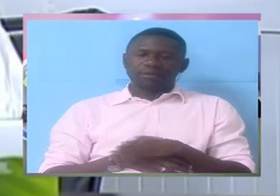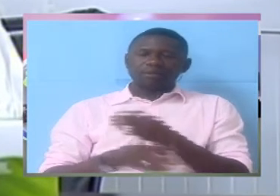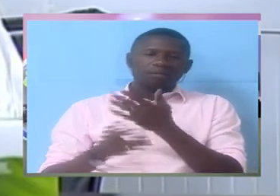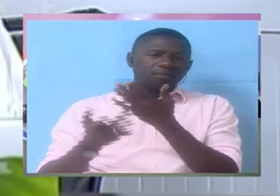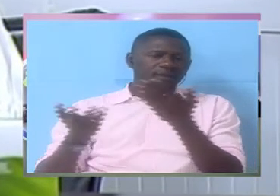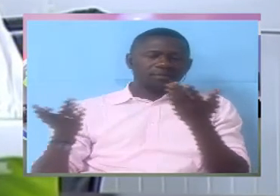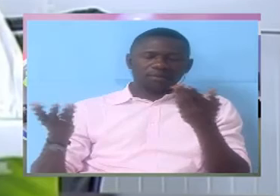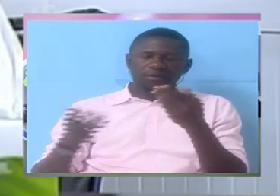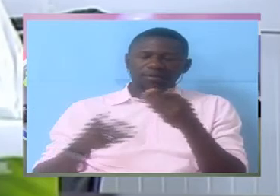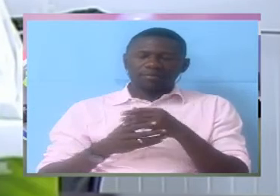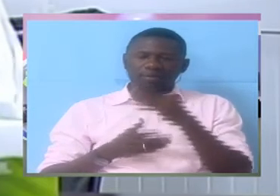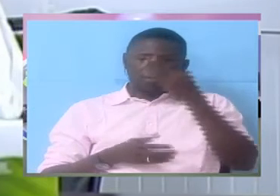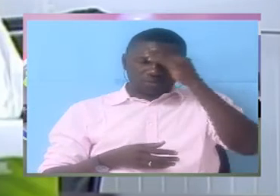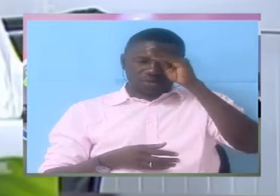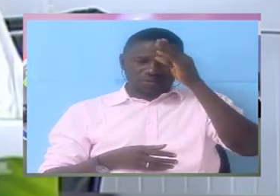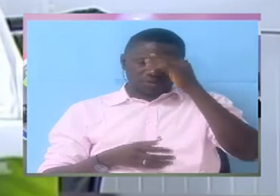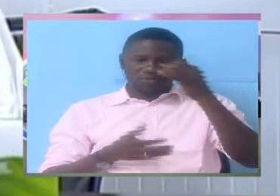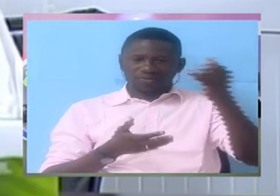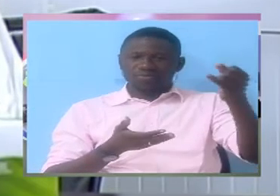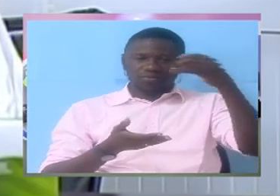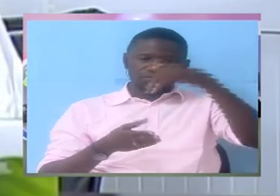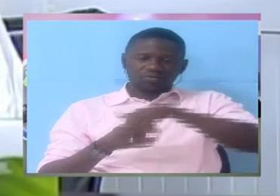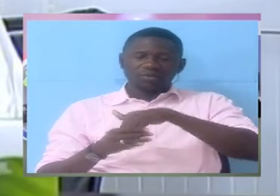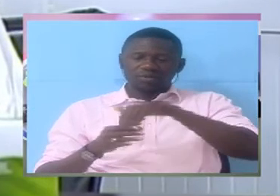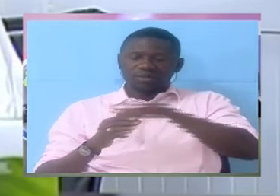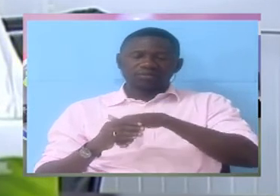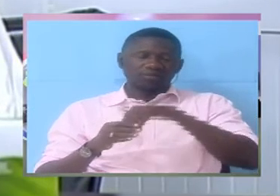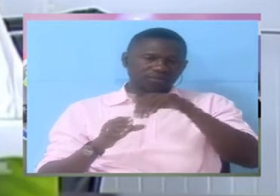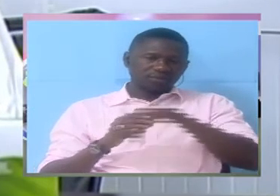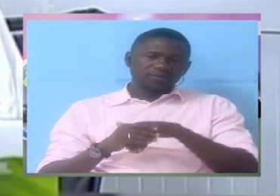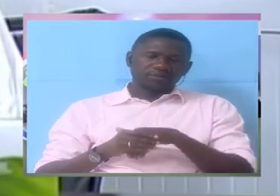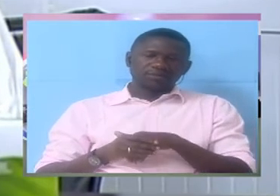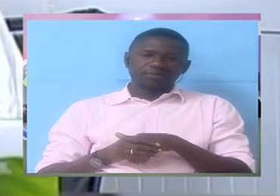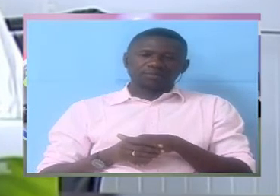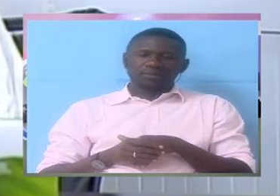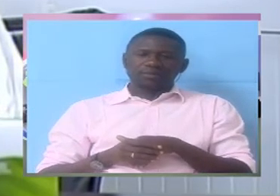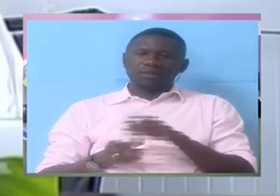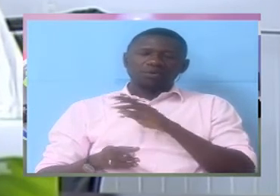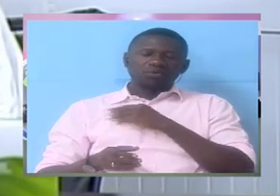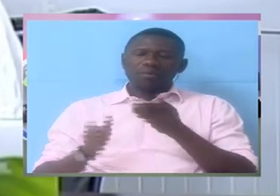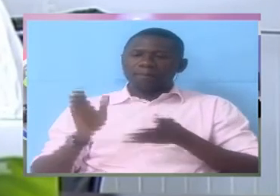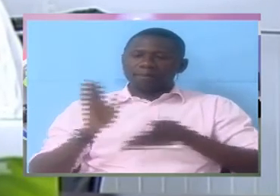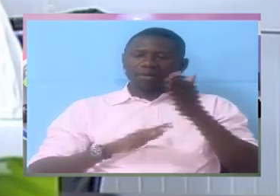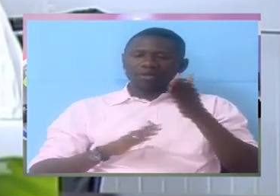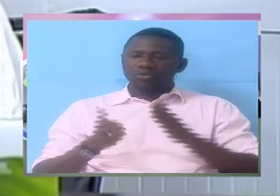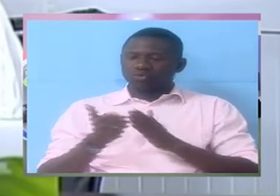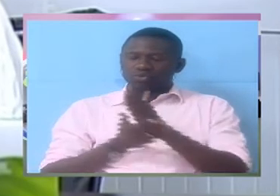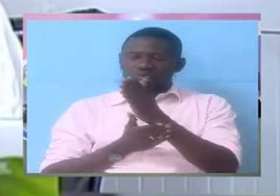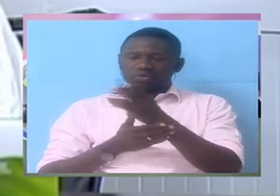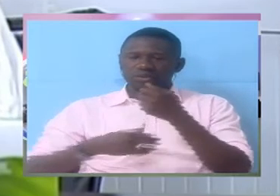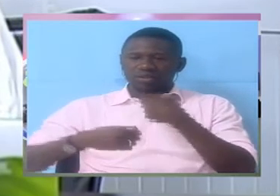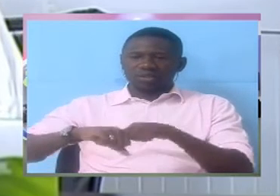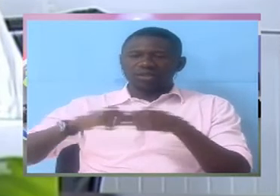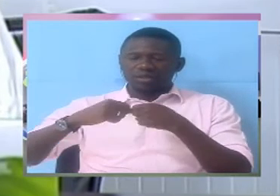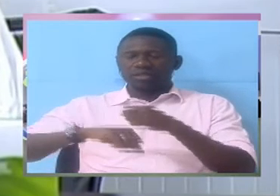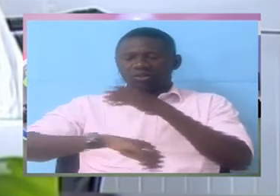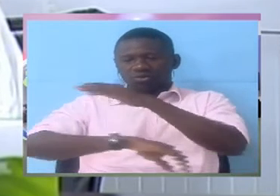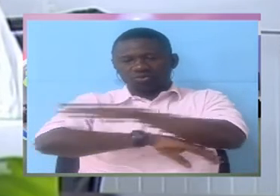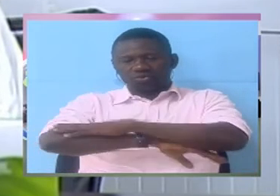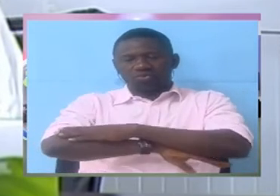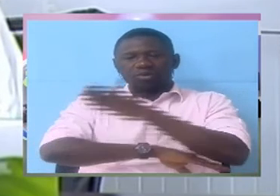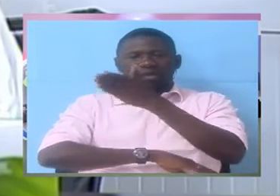were enrolled. And they have not passed through the training school.